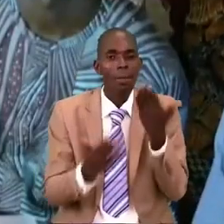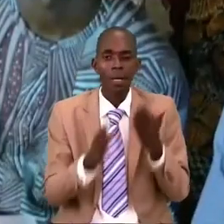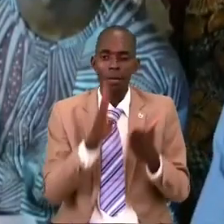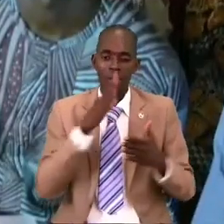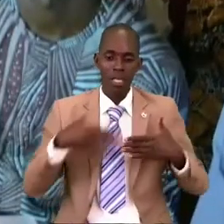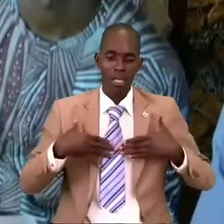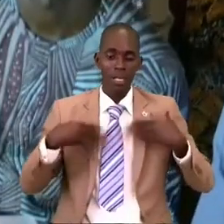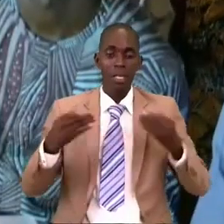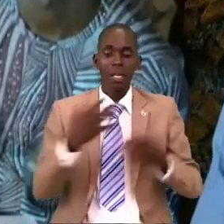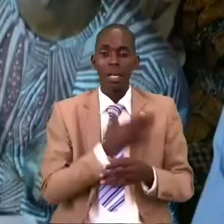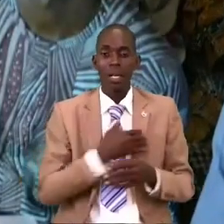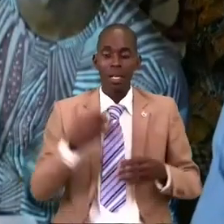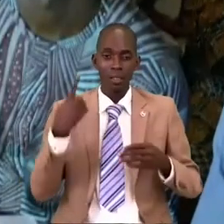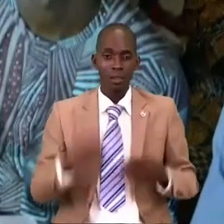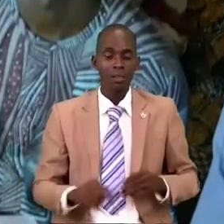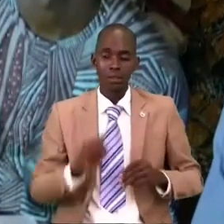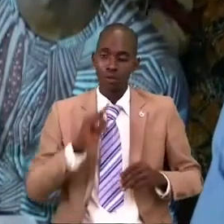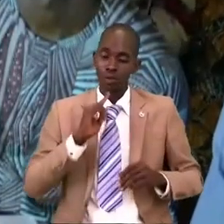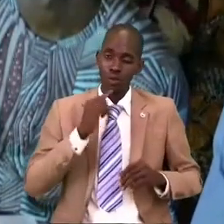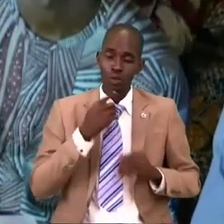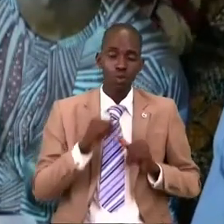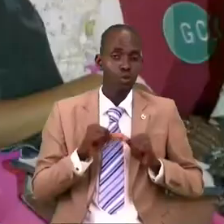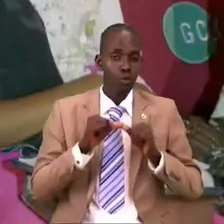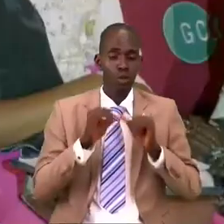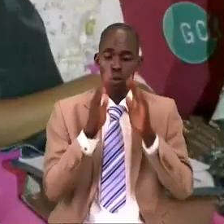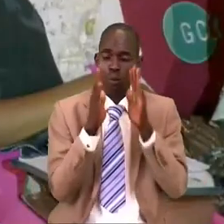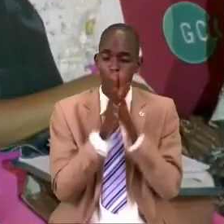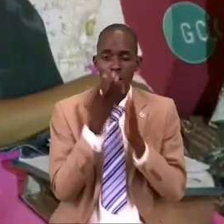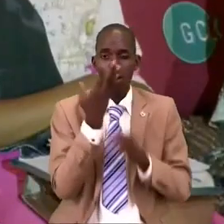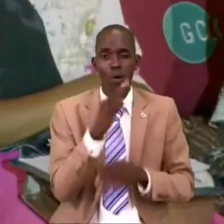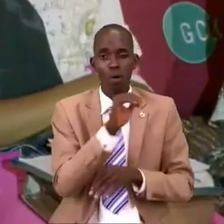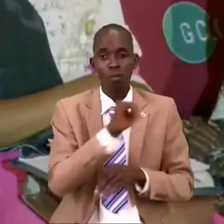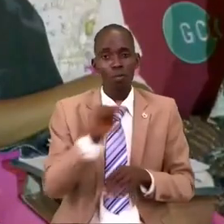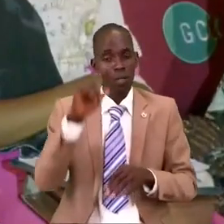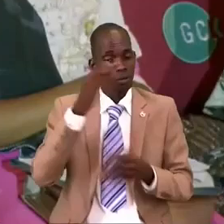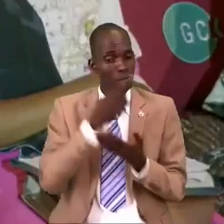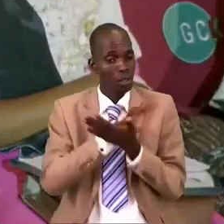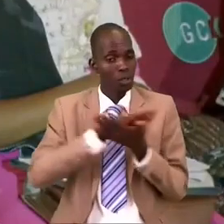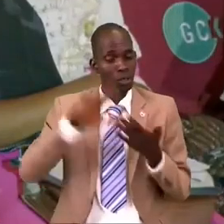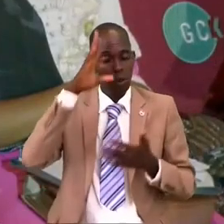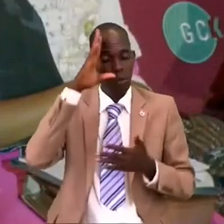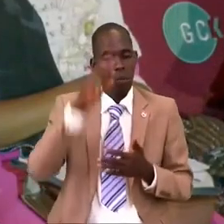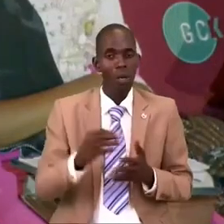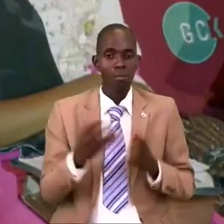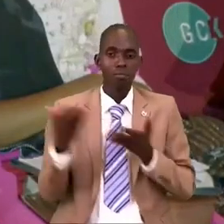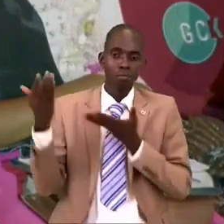The prayer will avail on your life. Salvation.